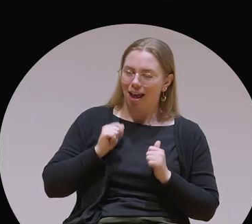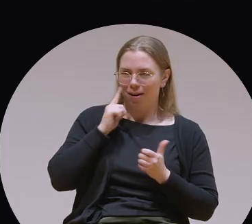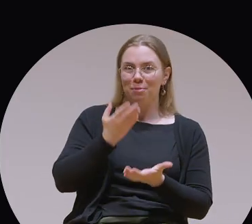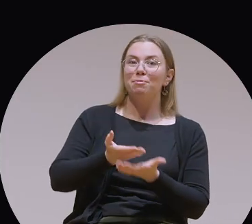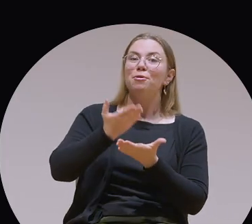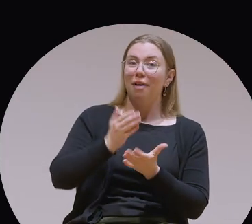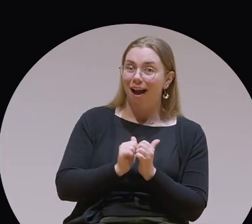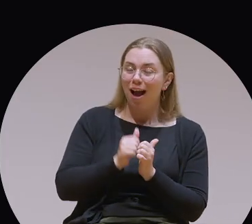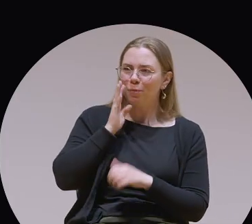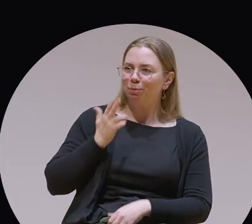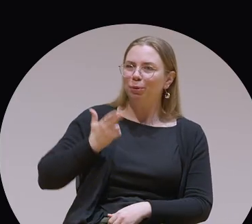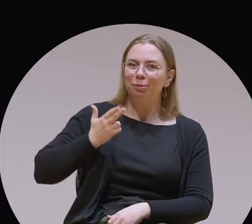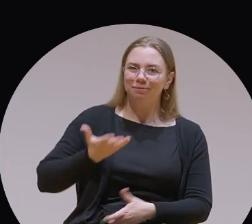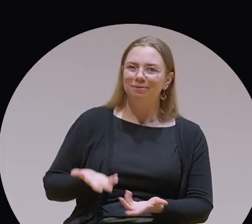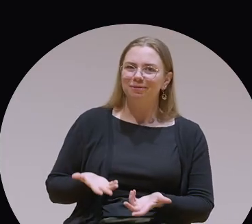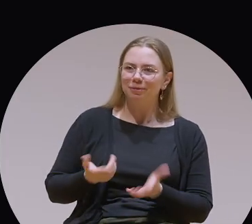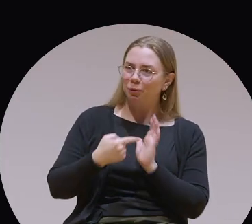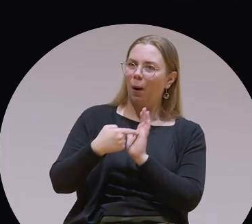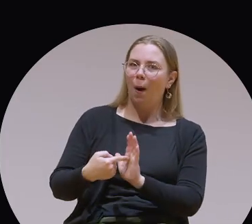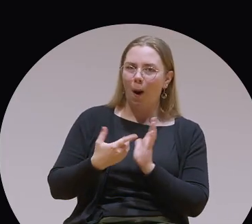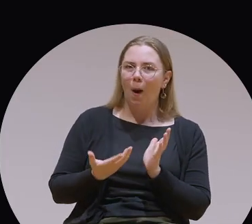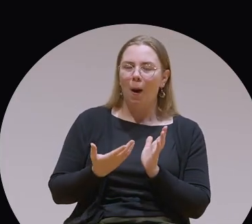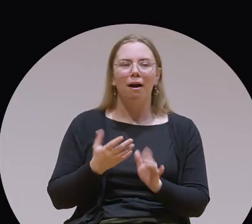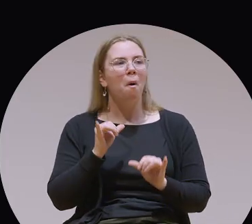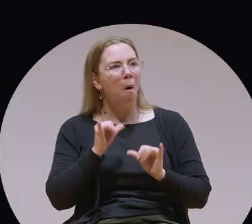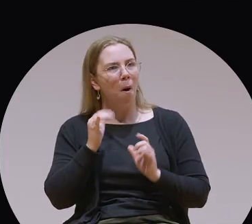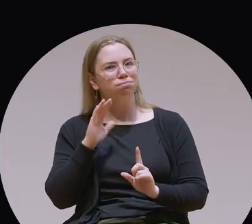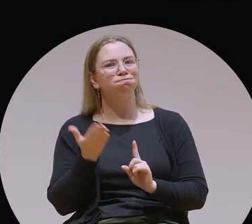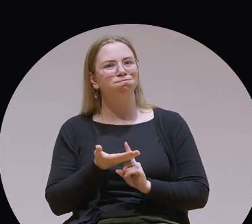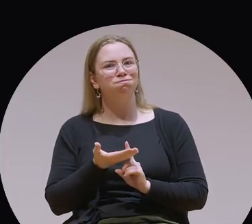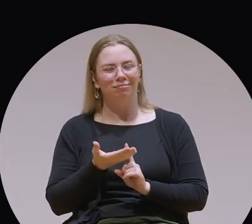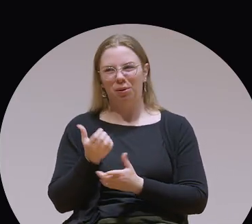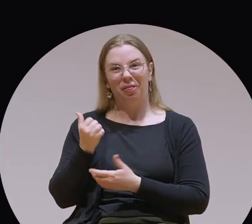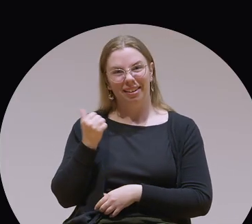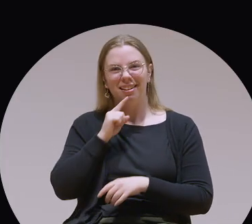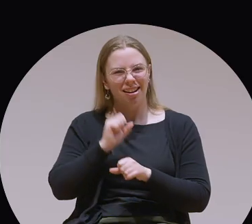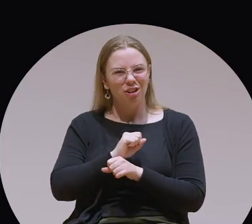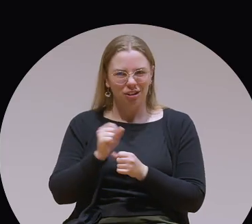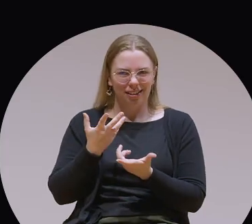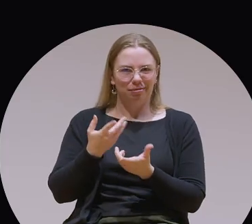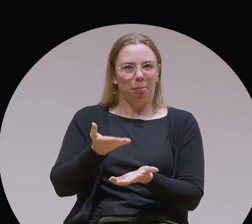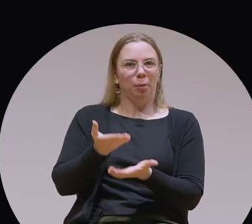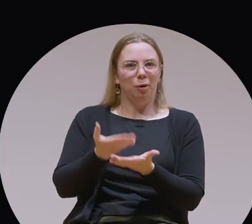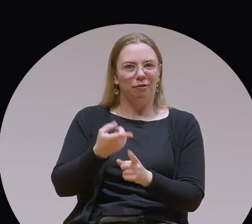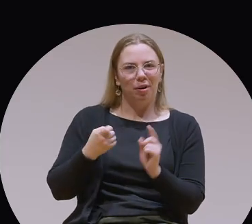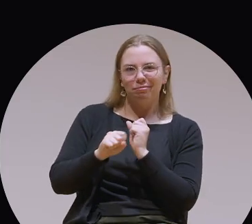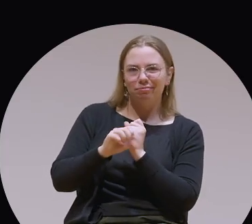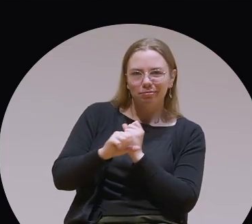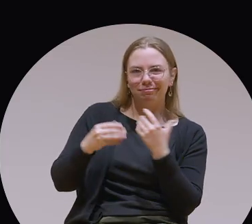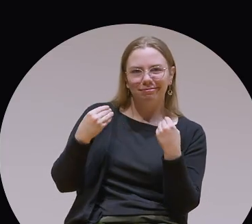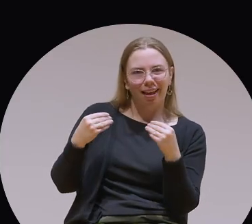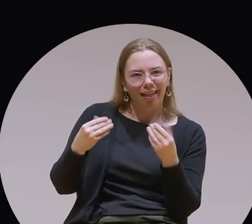proof mark and a proof that this armor would save the wearer when into battle. And for me, that's perfect. So it's